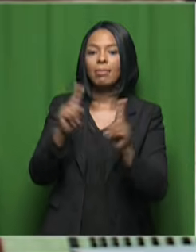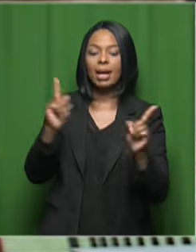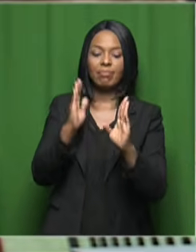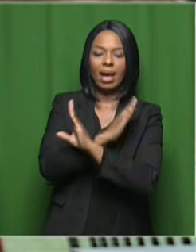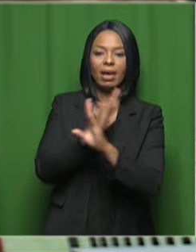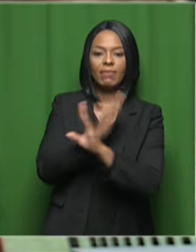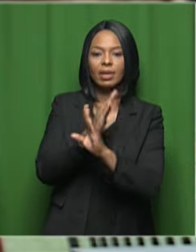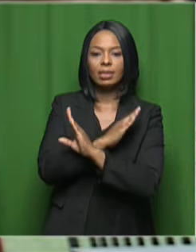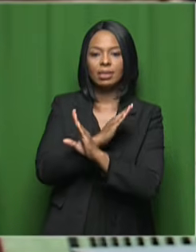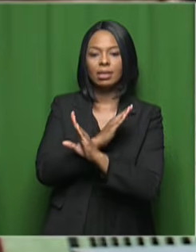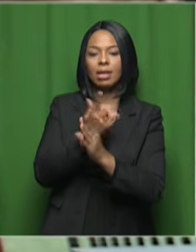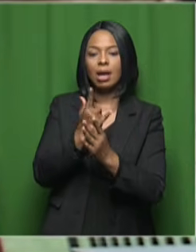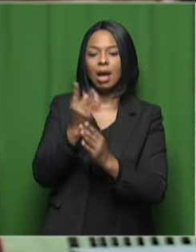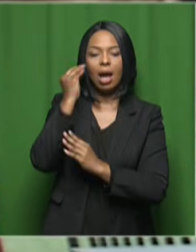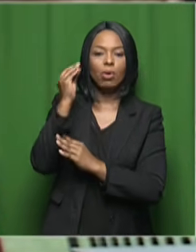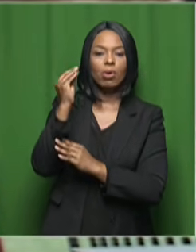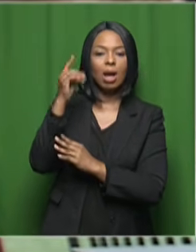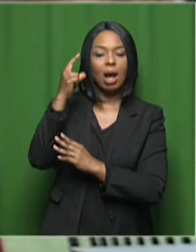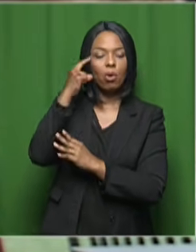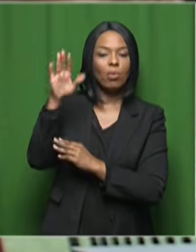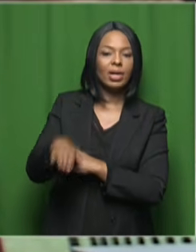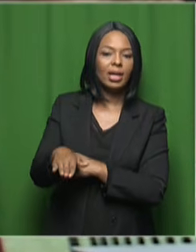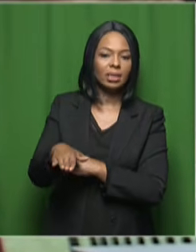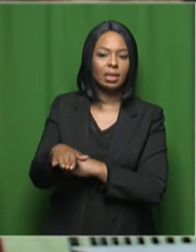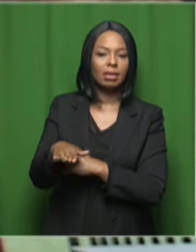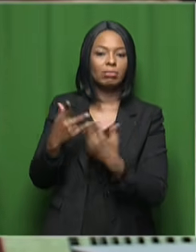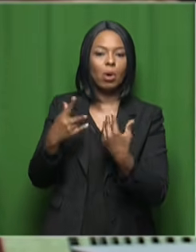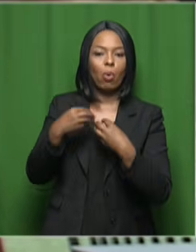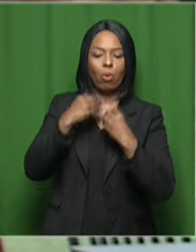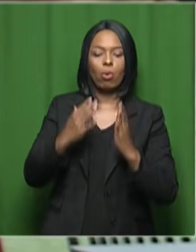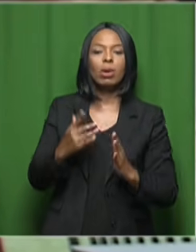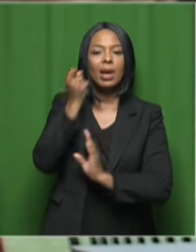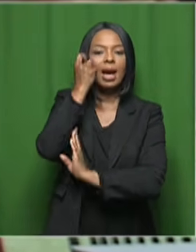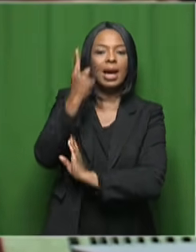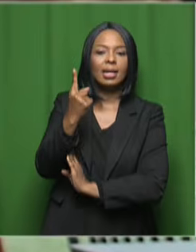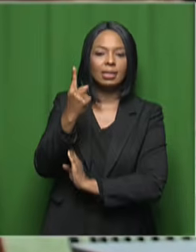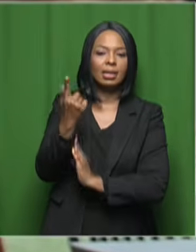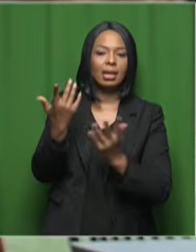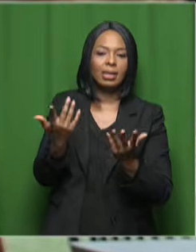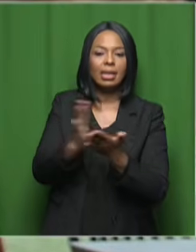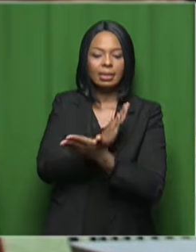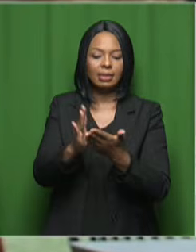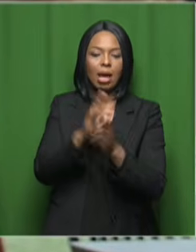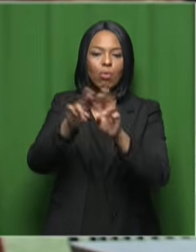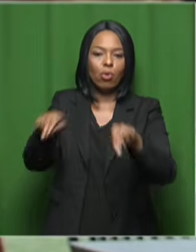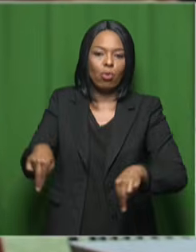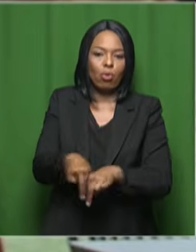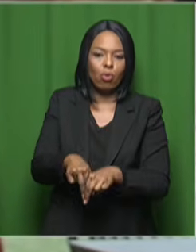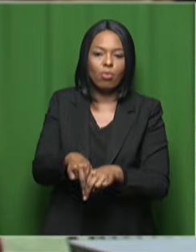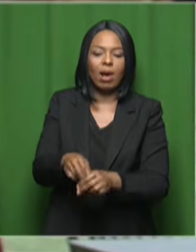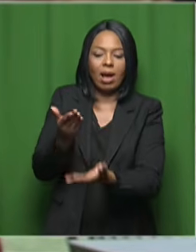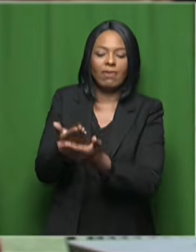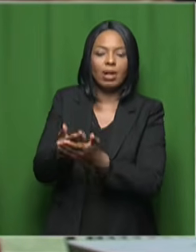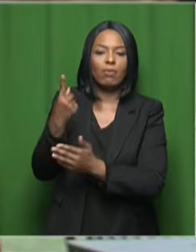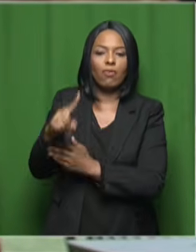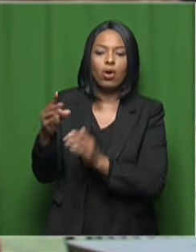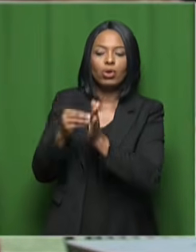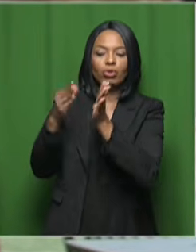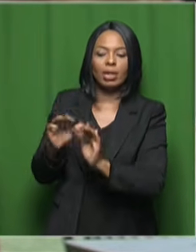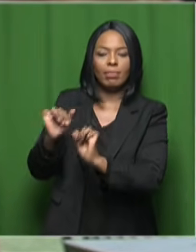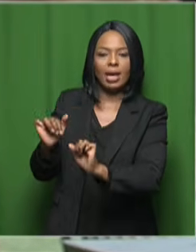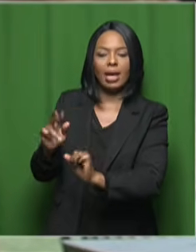we understand the sector. So what we have done, we have made certain rooms available for NSFAS students. We can't